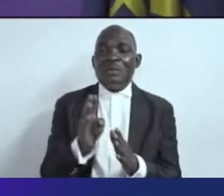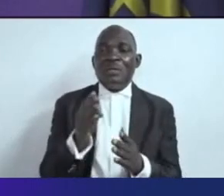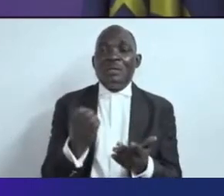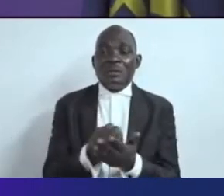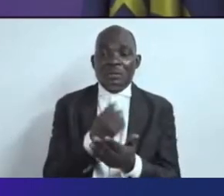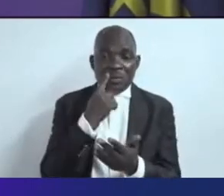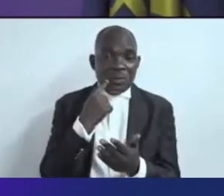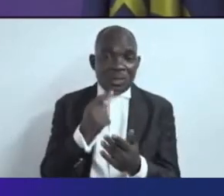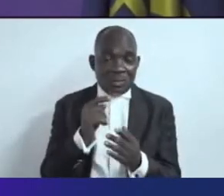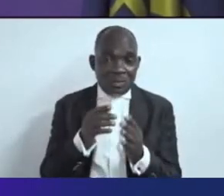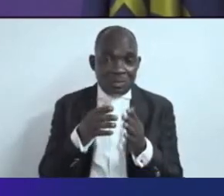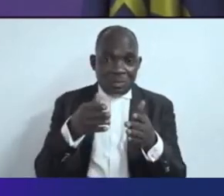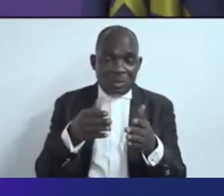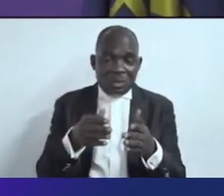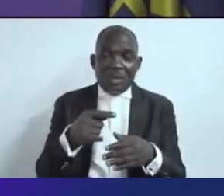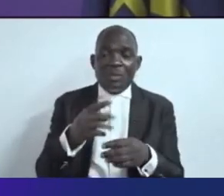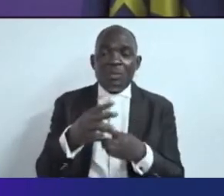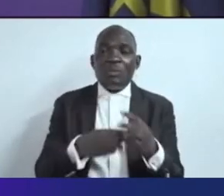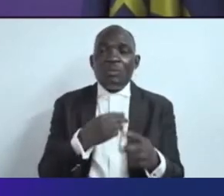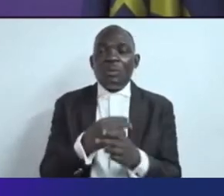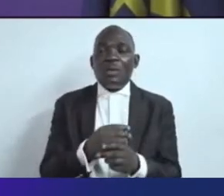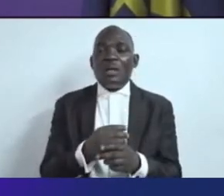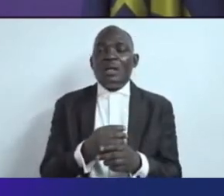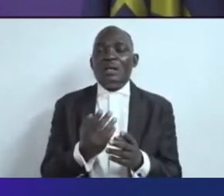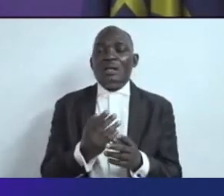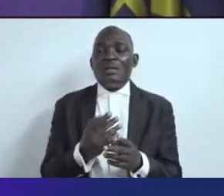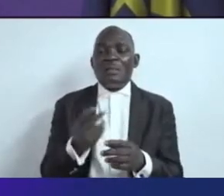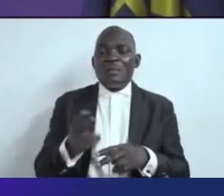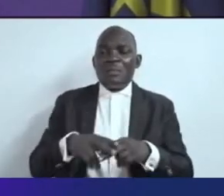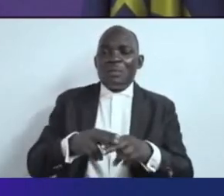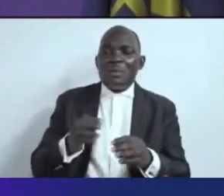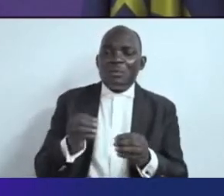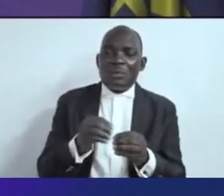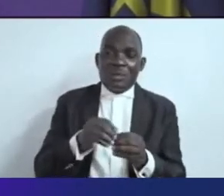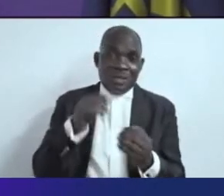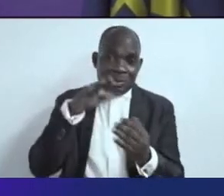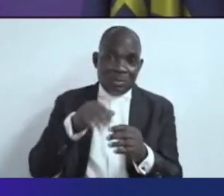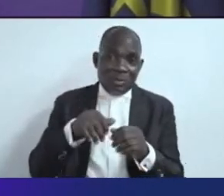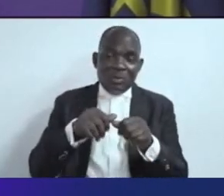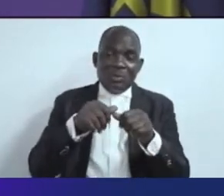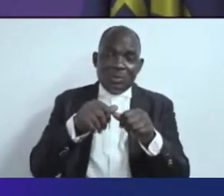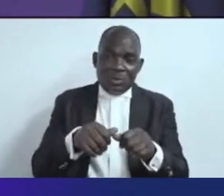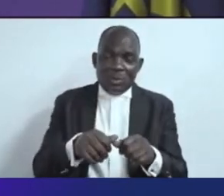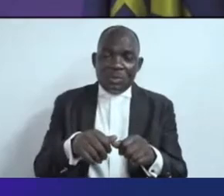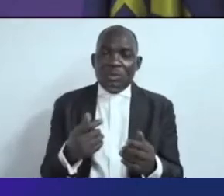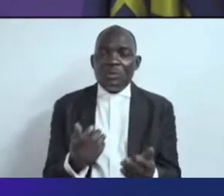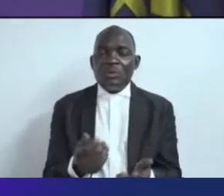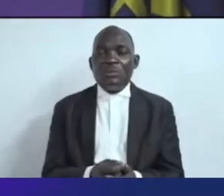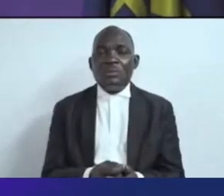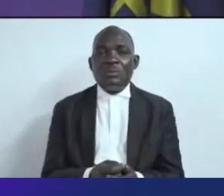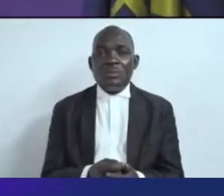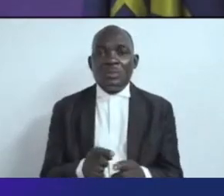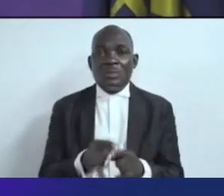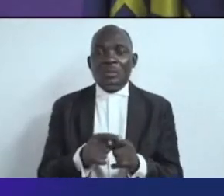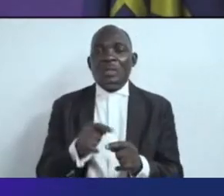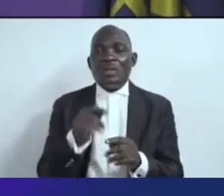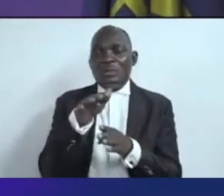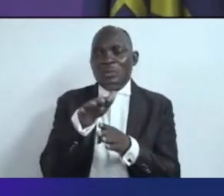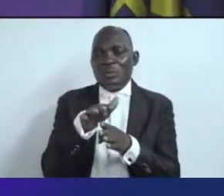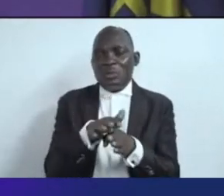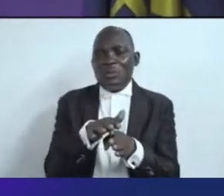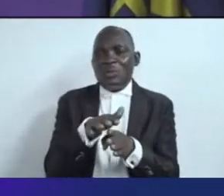ahead, the ongoing global disinflation is expected to continue, albeit at a slower